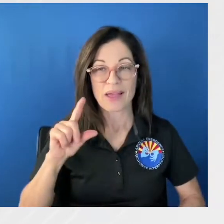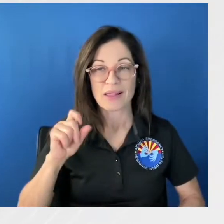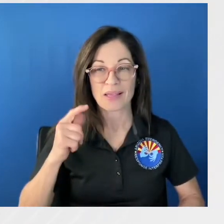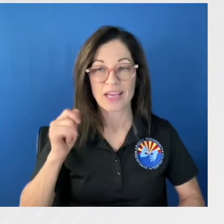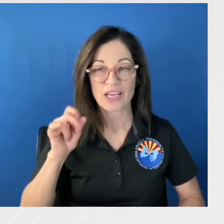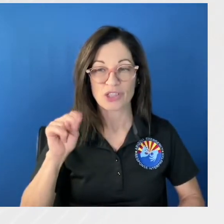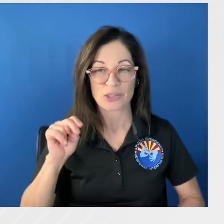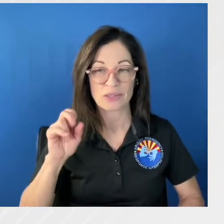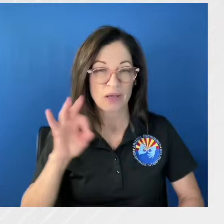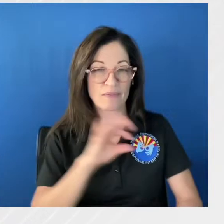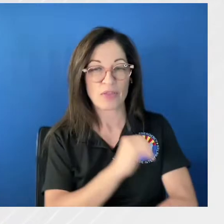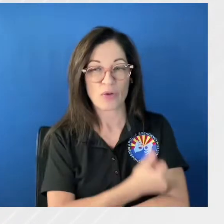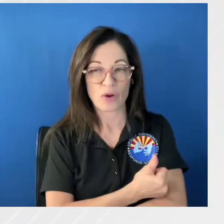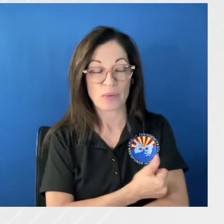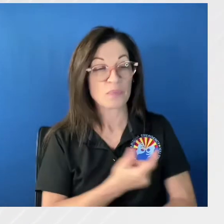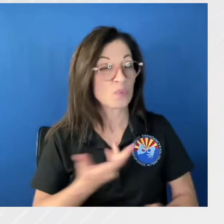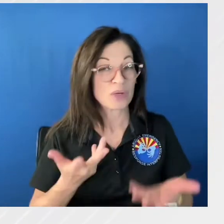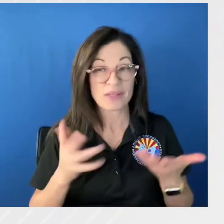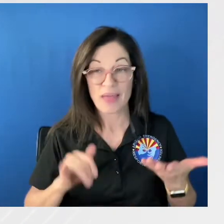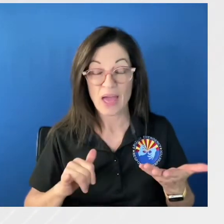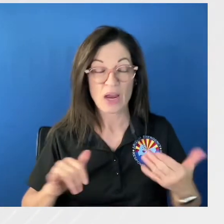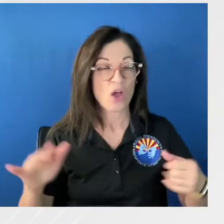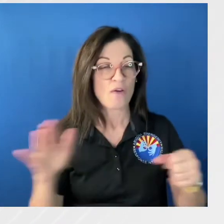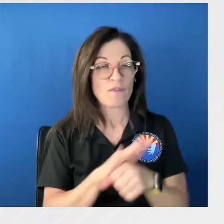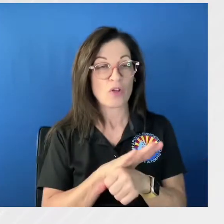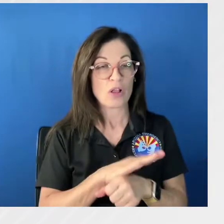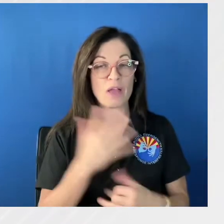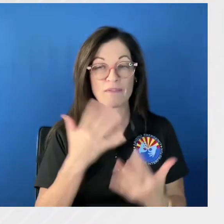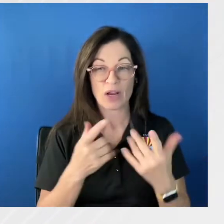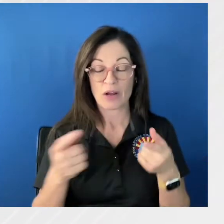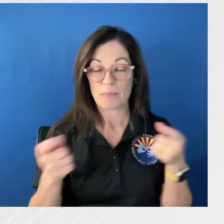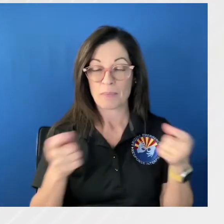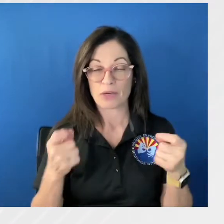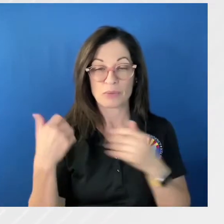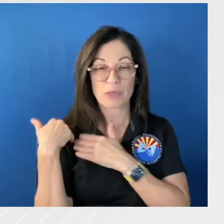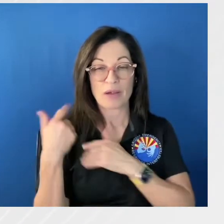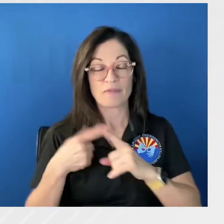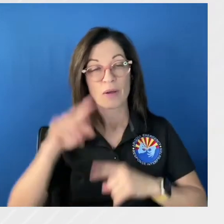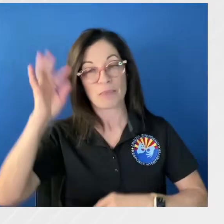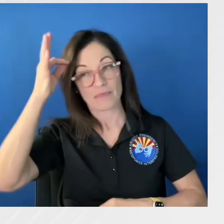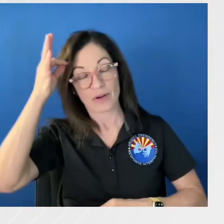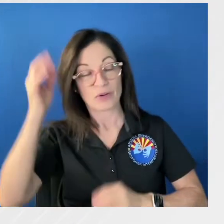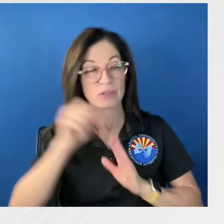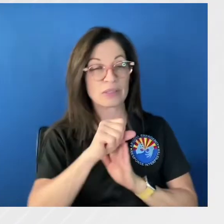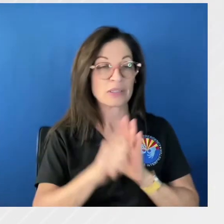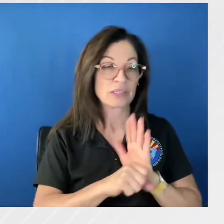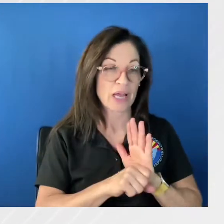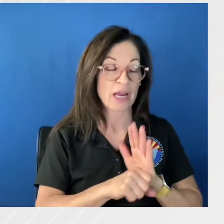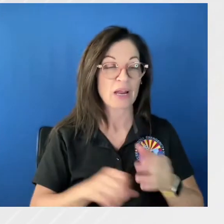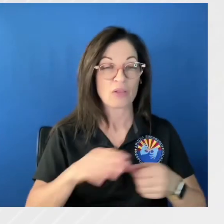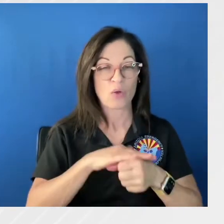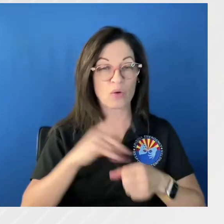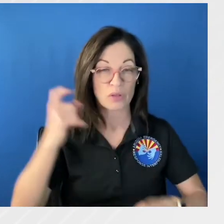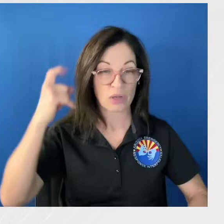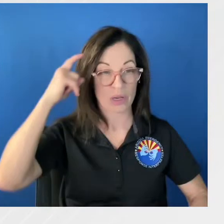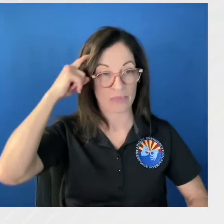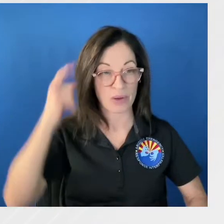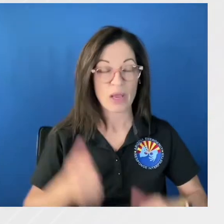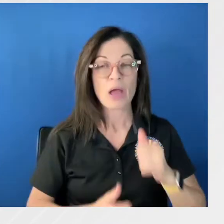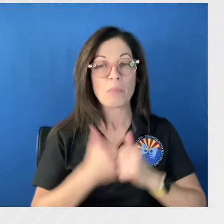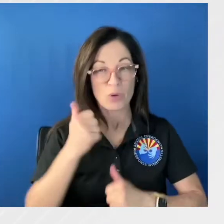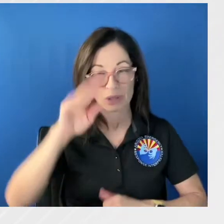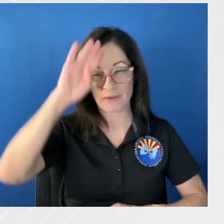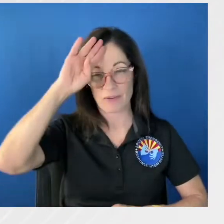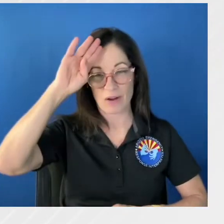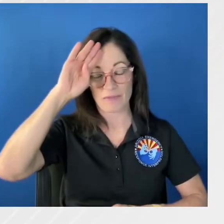is basically full fire management responsibilities from the agencies of federal government, state government, and local government, mostly firefighting